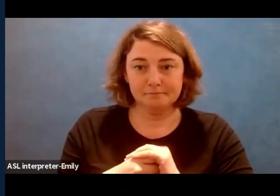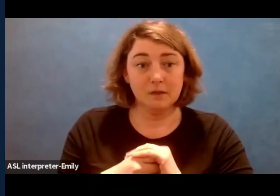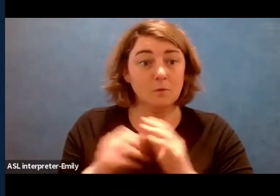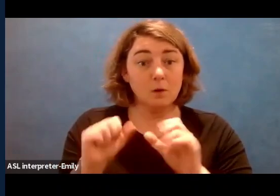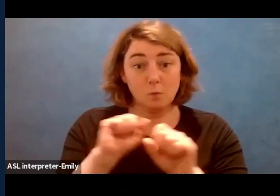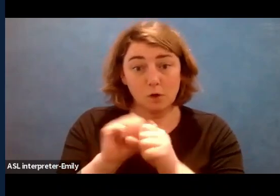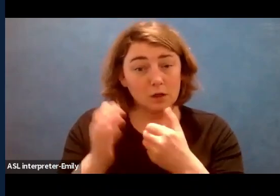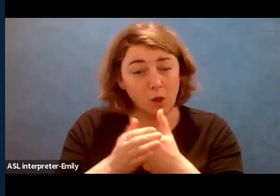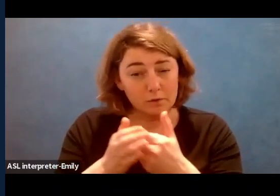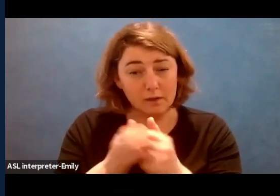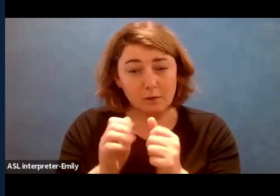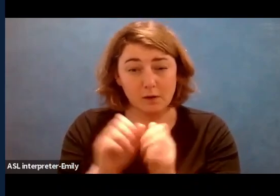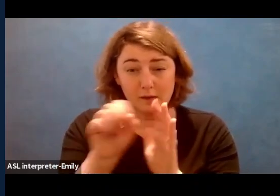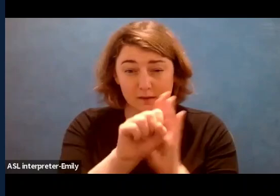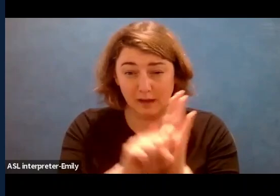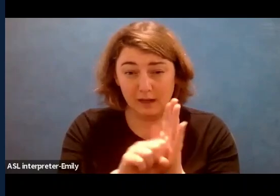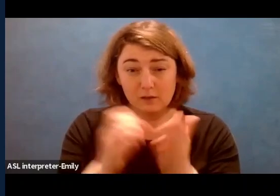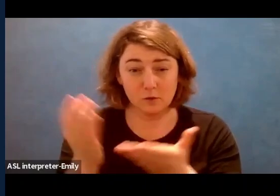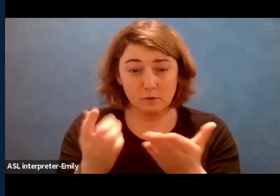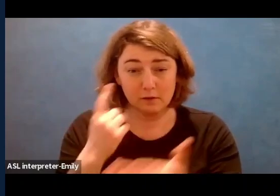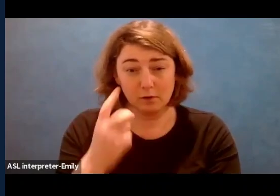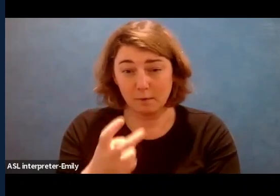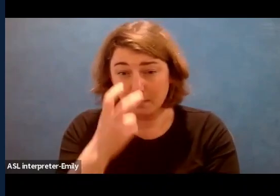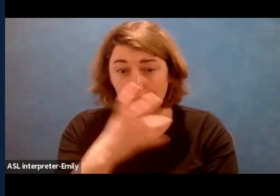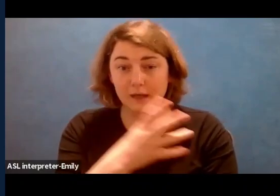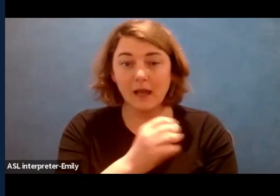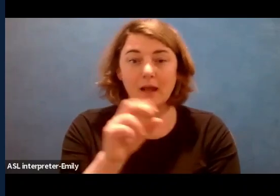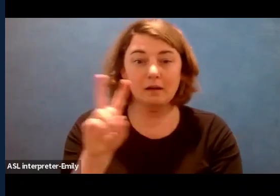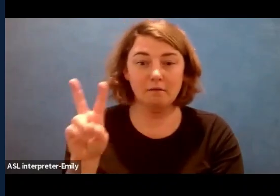work closely with state services for the blind and Voc Rehab.